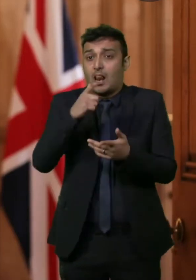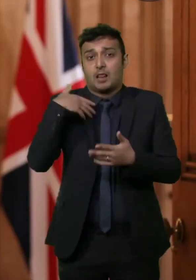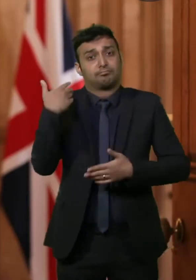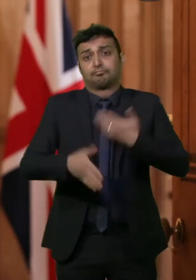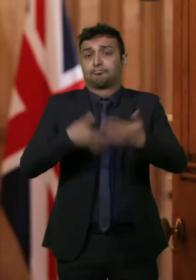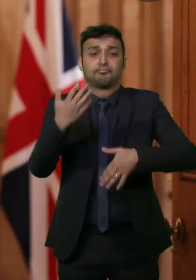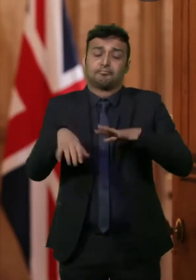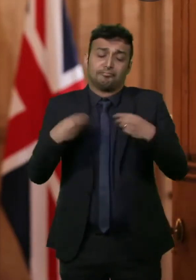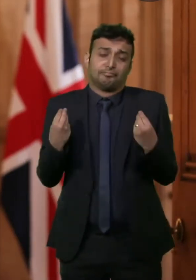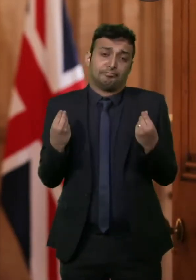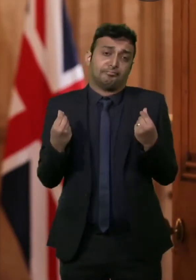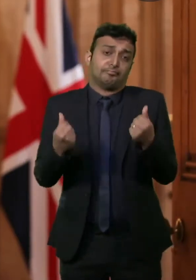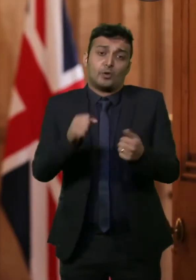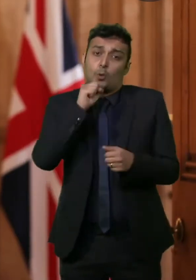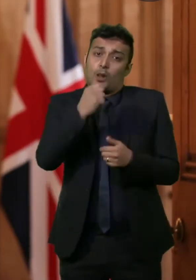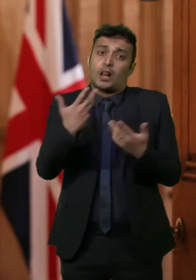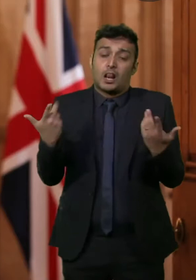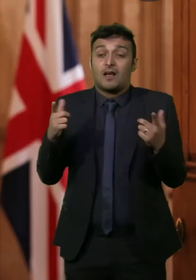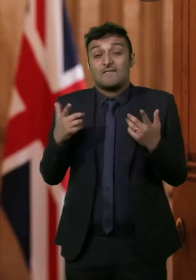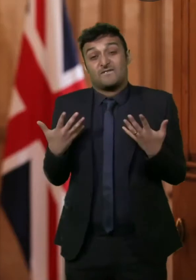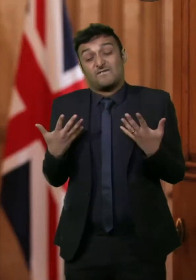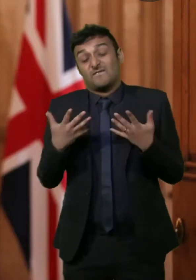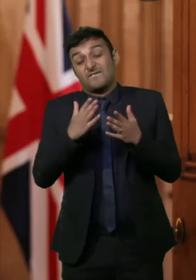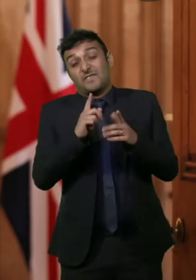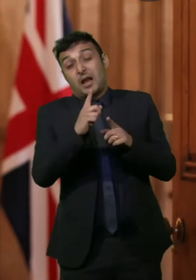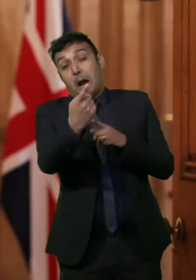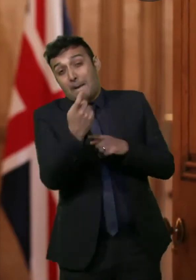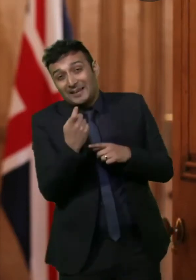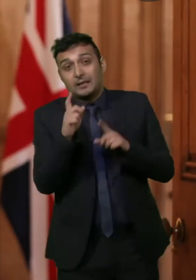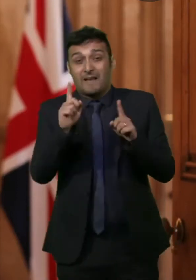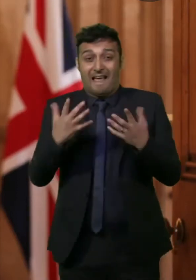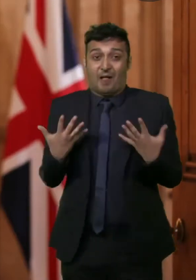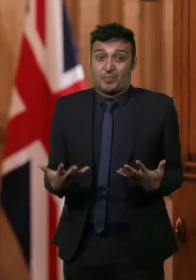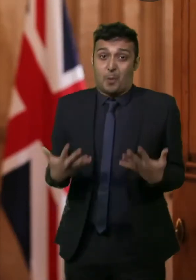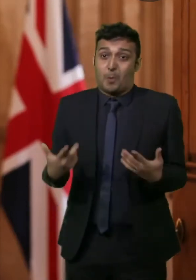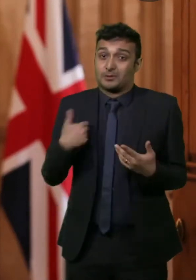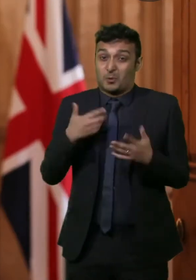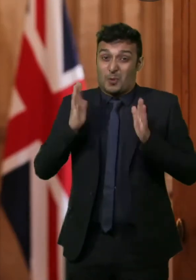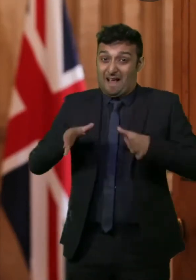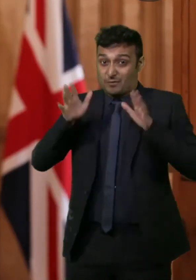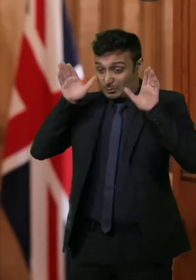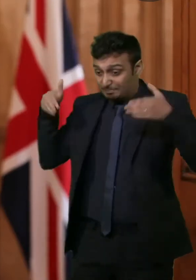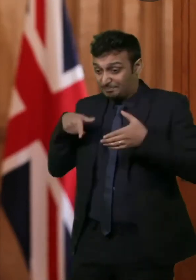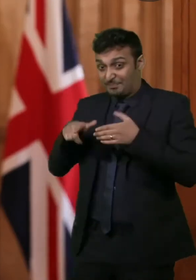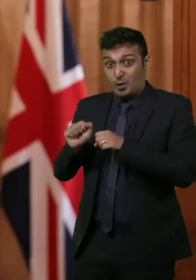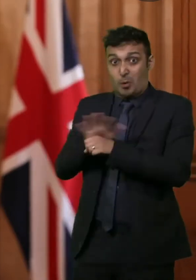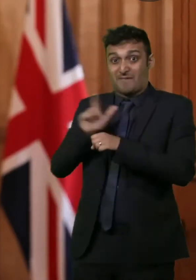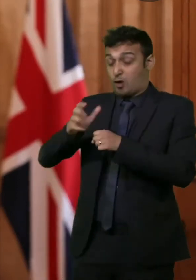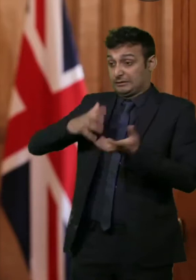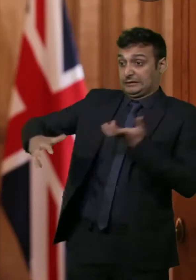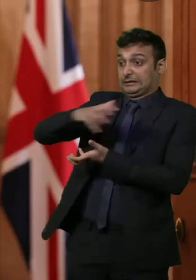for now, we've got to continue to beat the pandemic. Arjun, that's not in any way to underestimate the